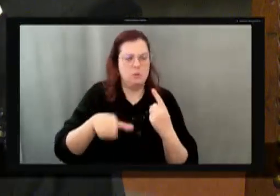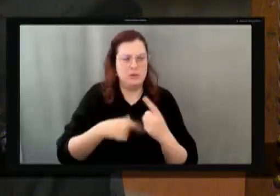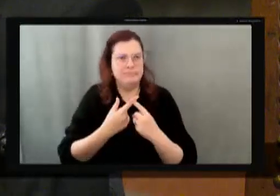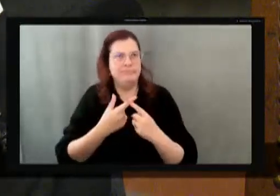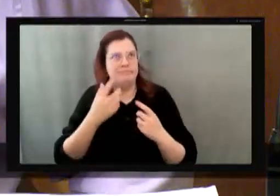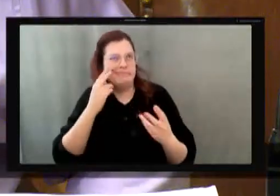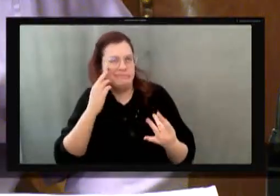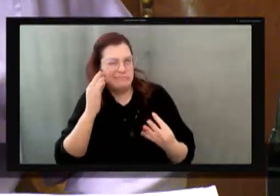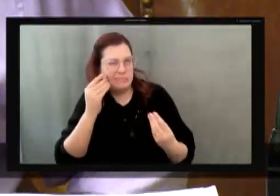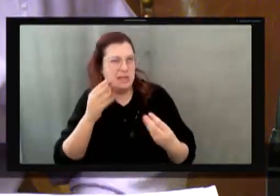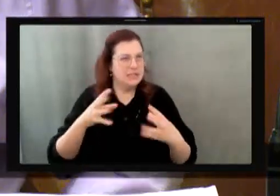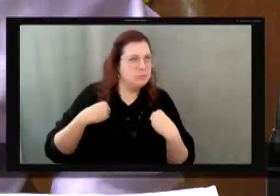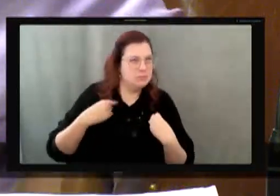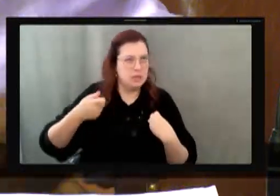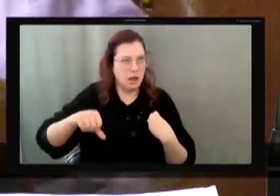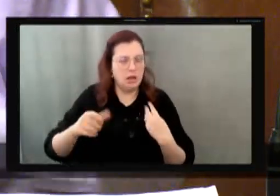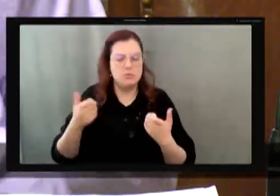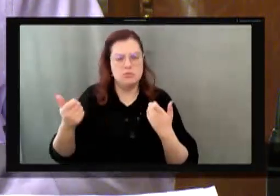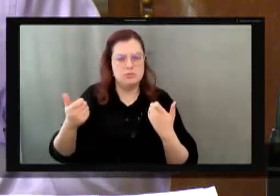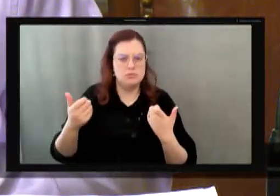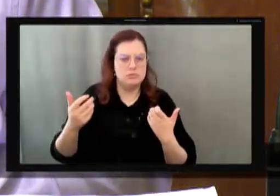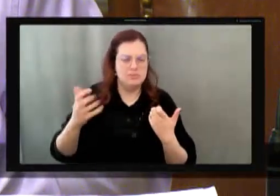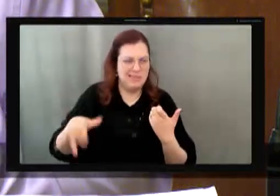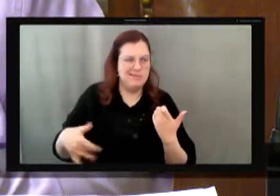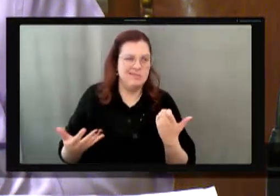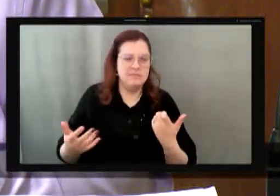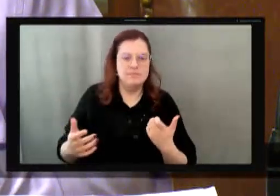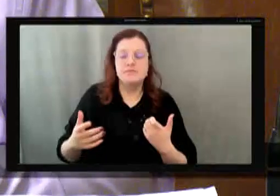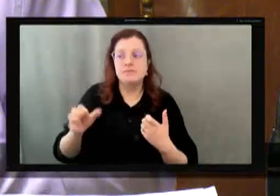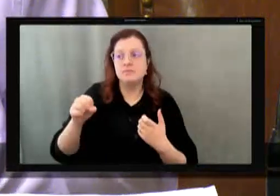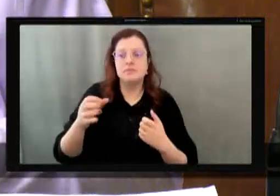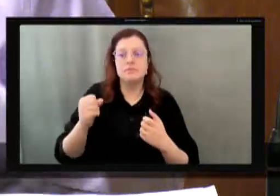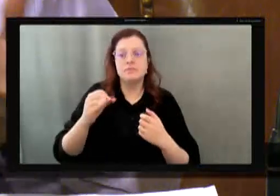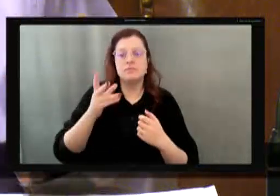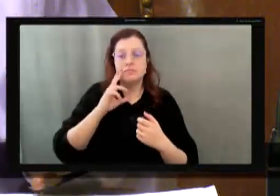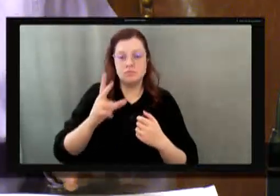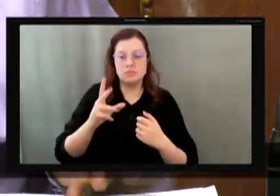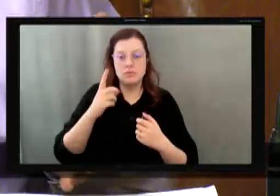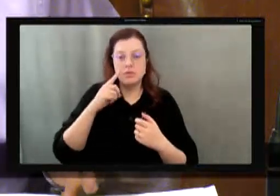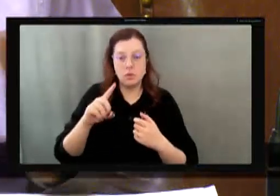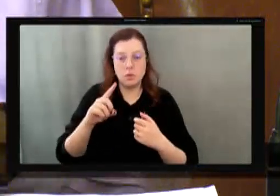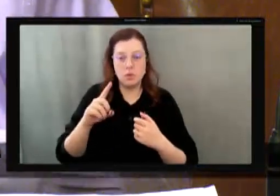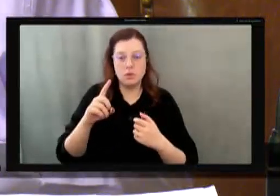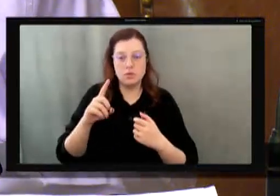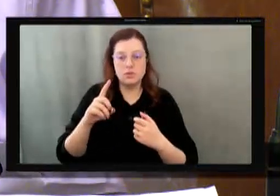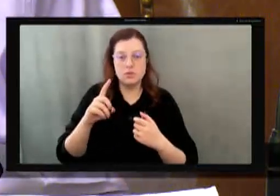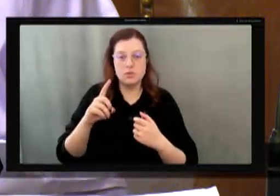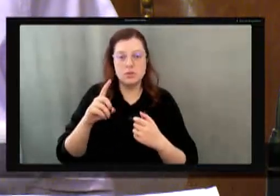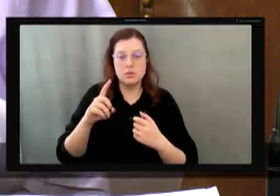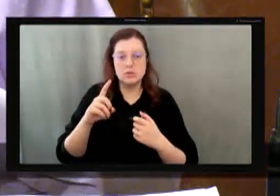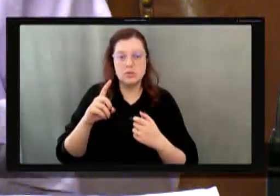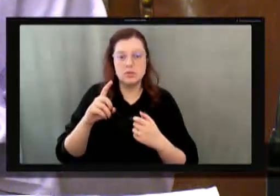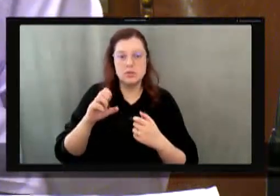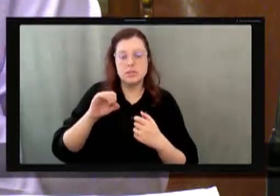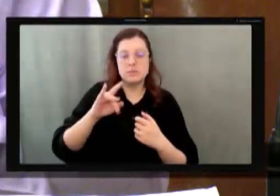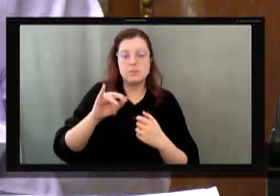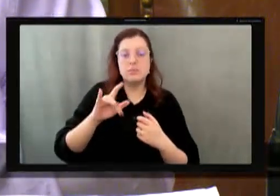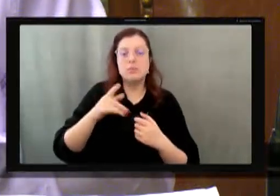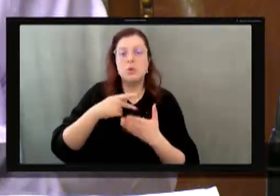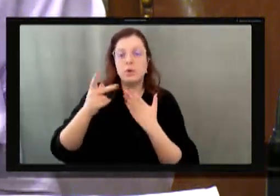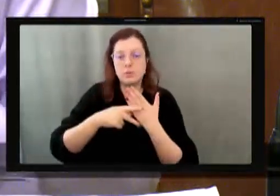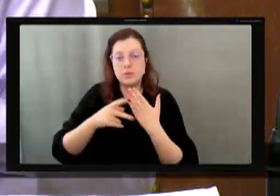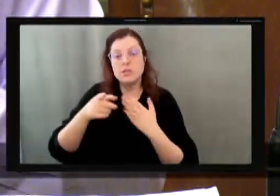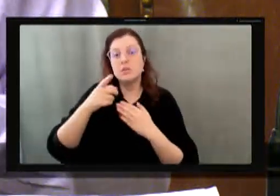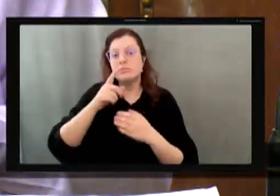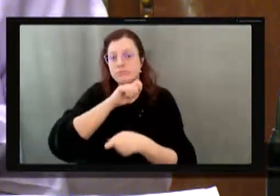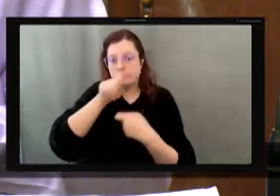So obviously we want to make sure that specifically for the side yard program, because that's one of our most active, is that you're absolutely using it for that purpose.